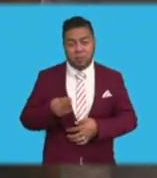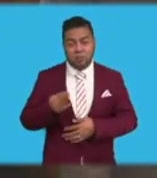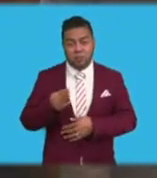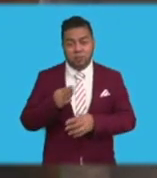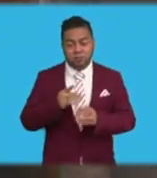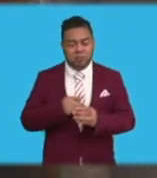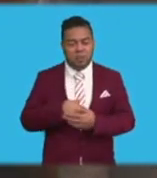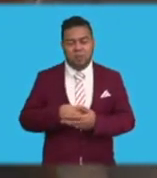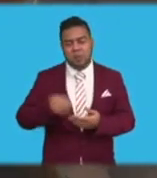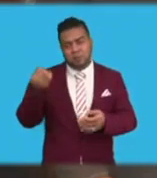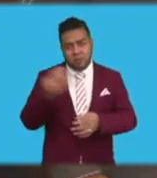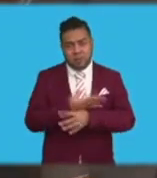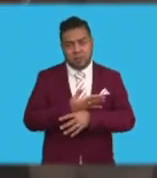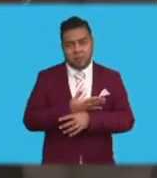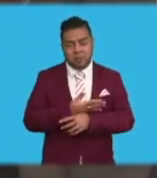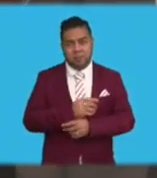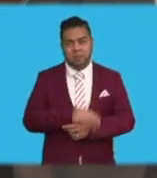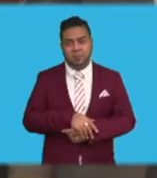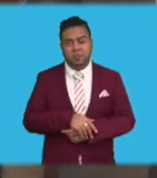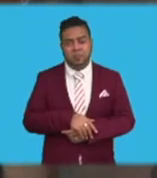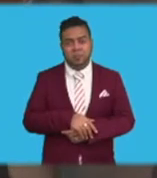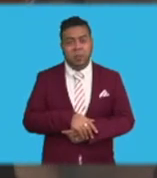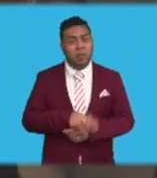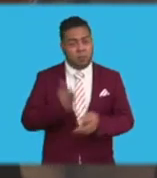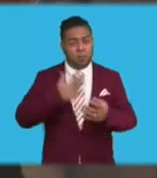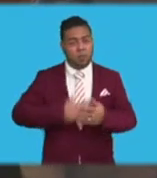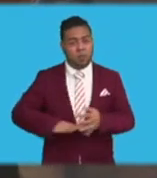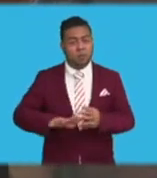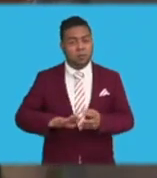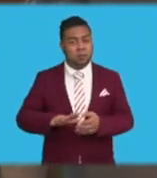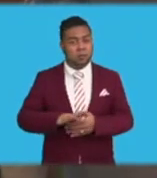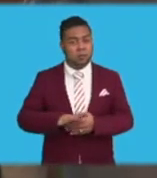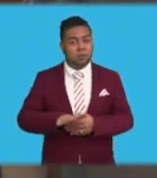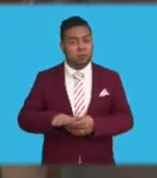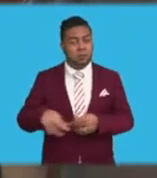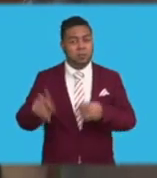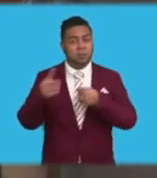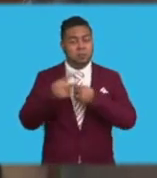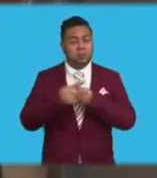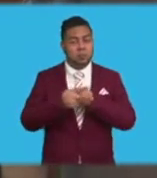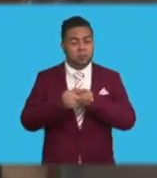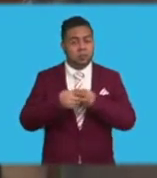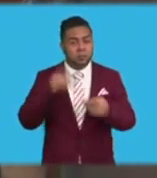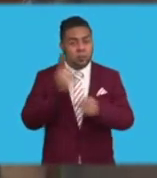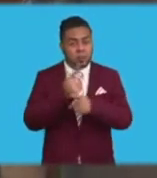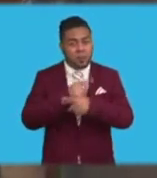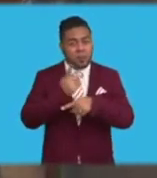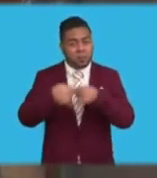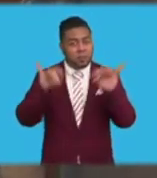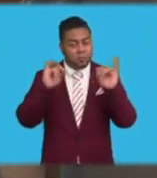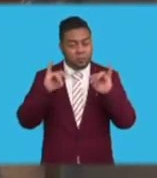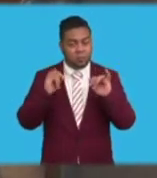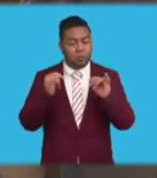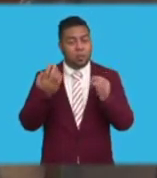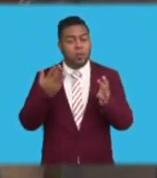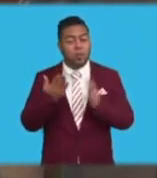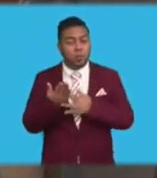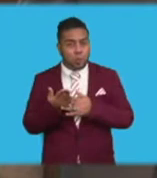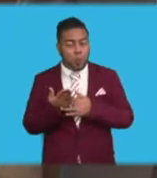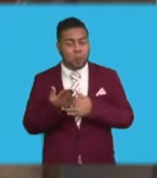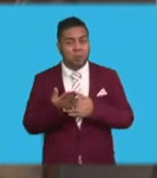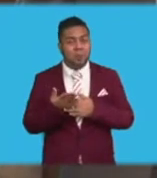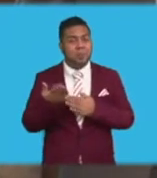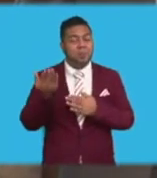very efficient in terms of trying to address the issues brought up by employees through grievances or